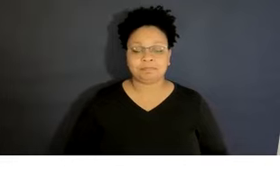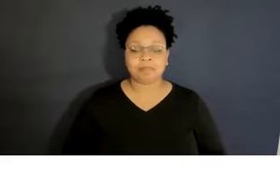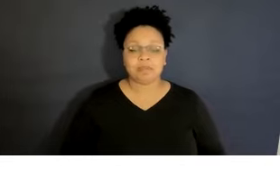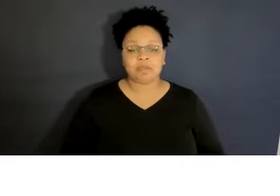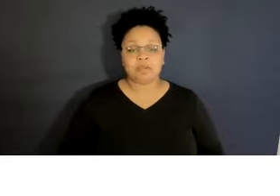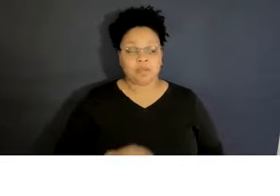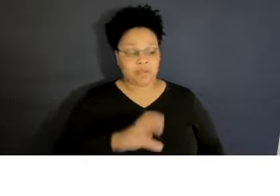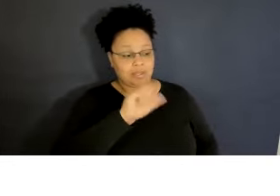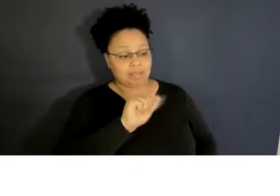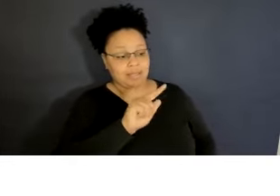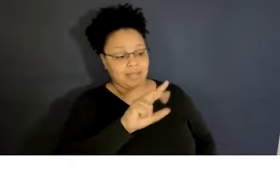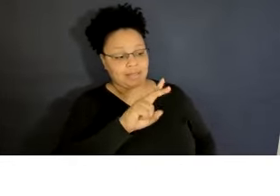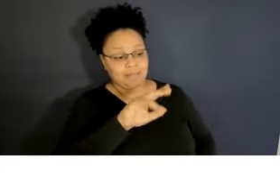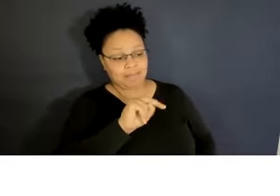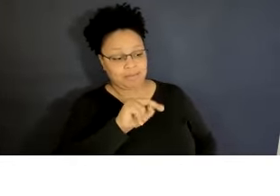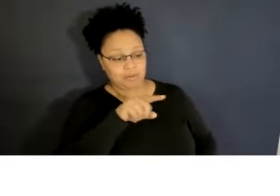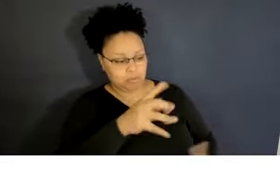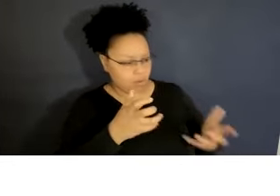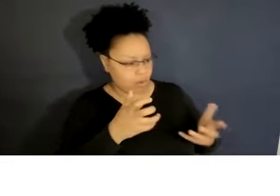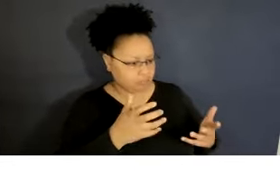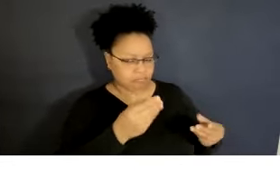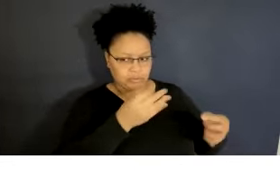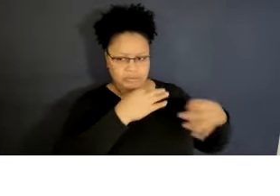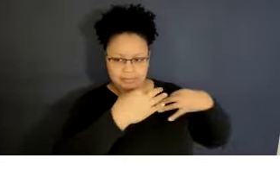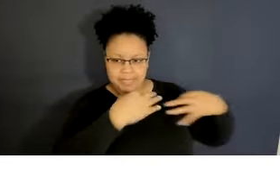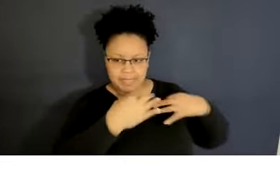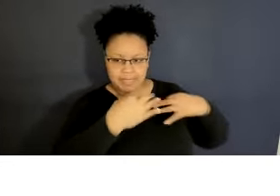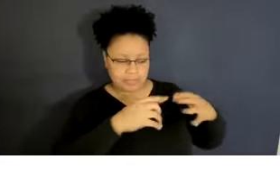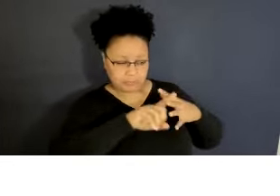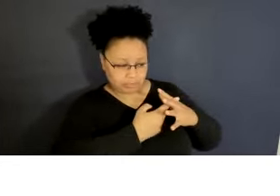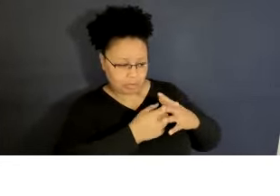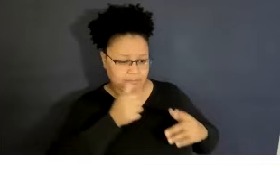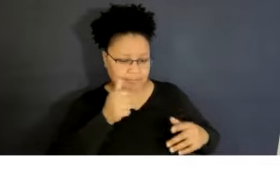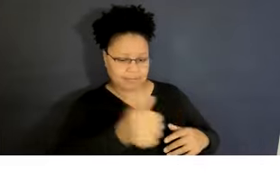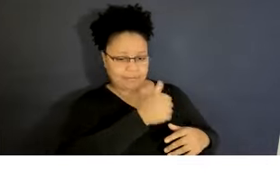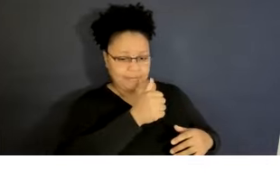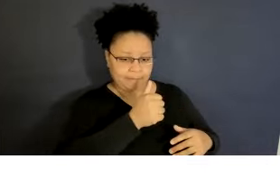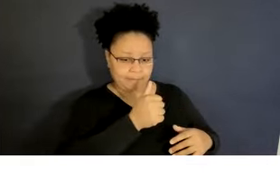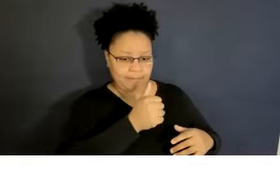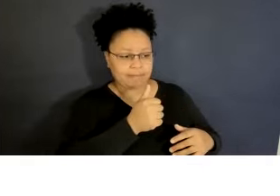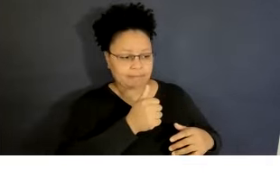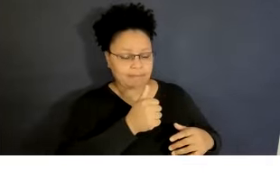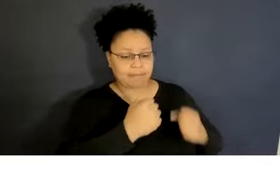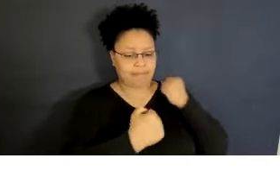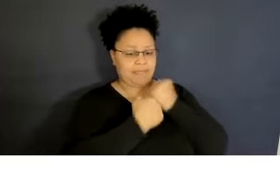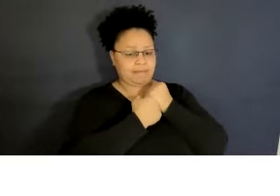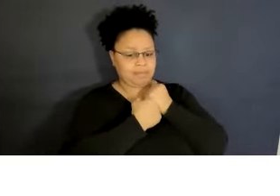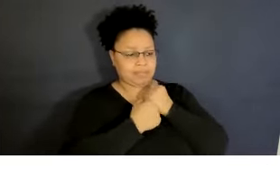Calvin, do you want to tell us how you started your involvement in the self-advocacy movement? Yes,